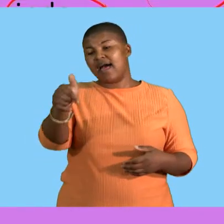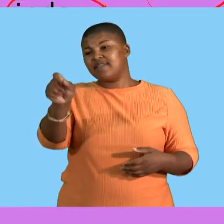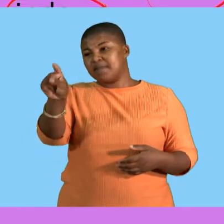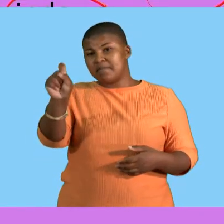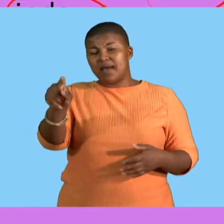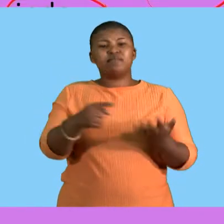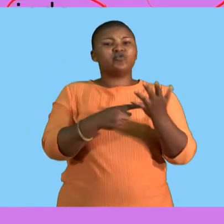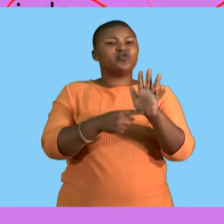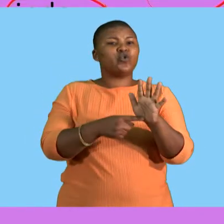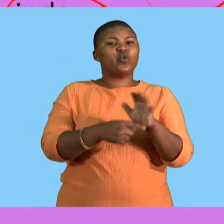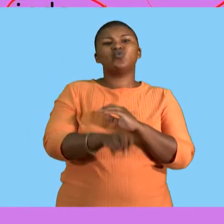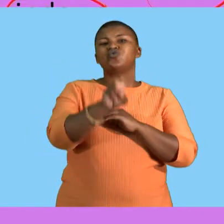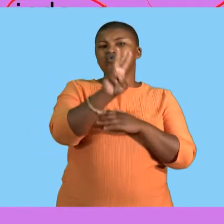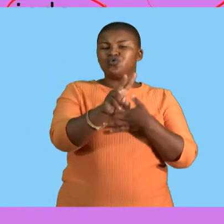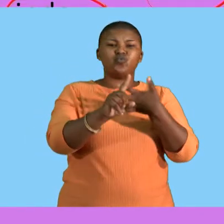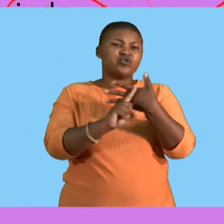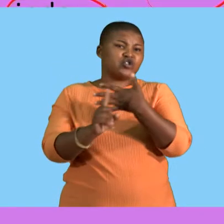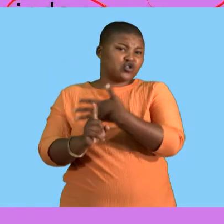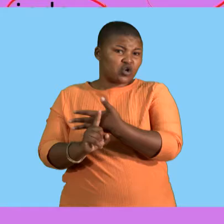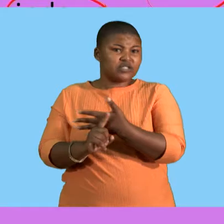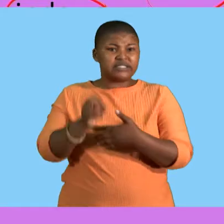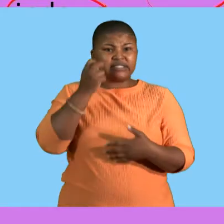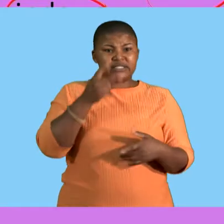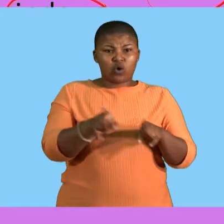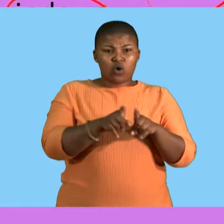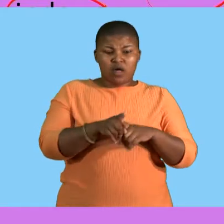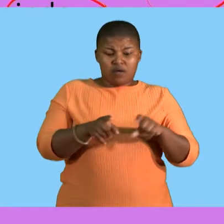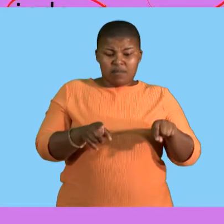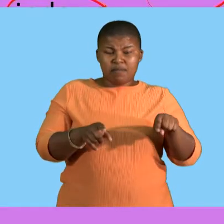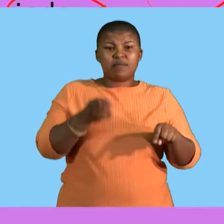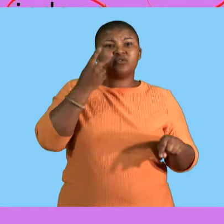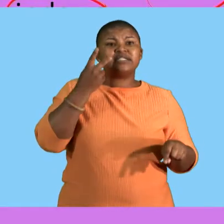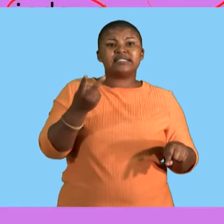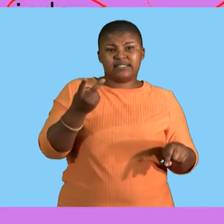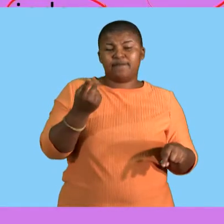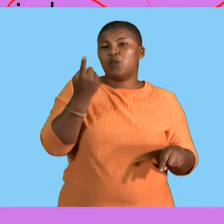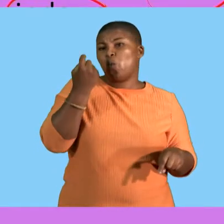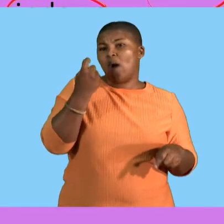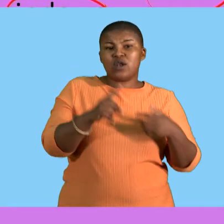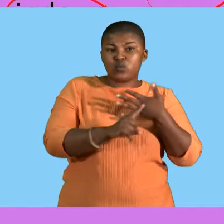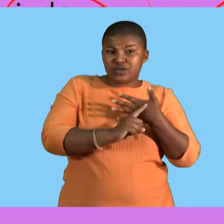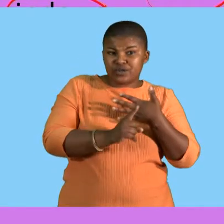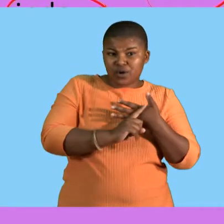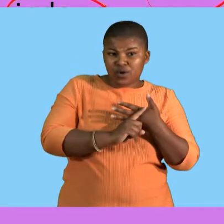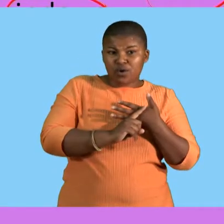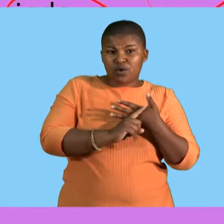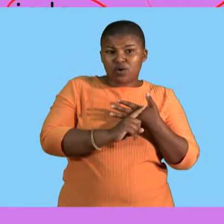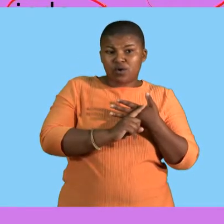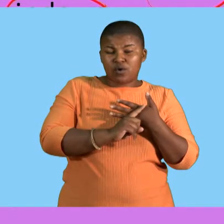that side, you have two windows. And here, you will see one